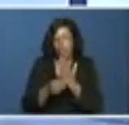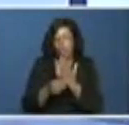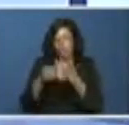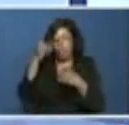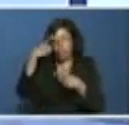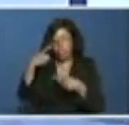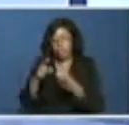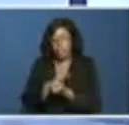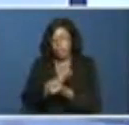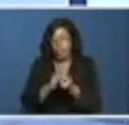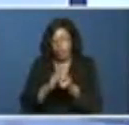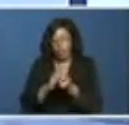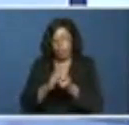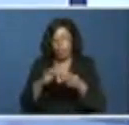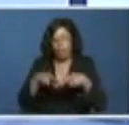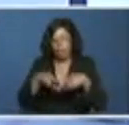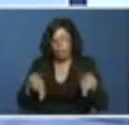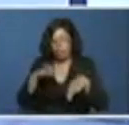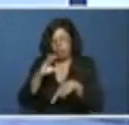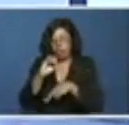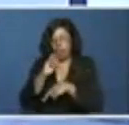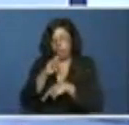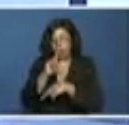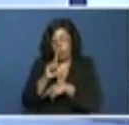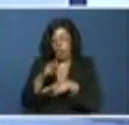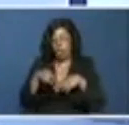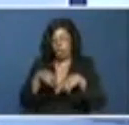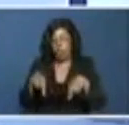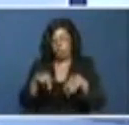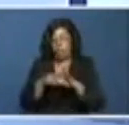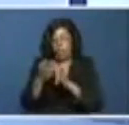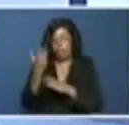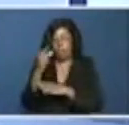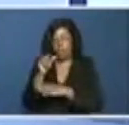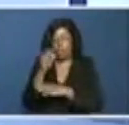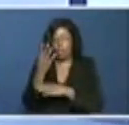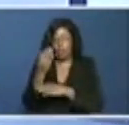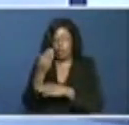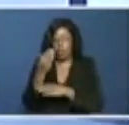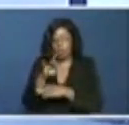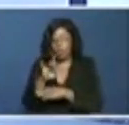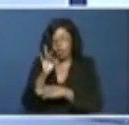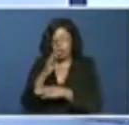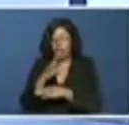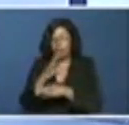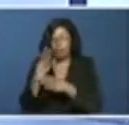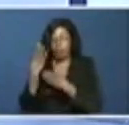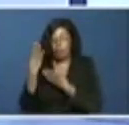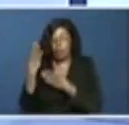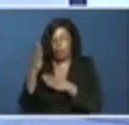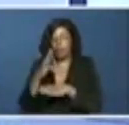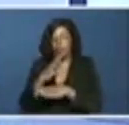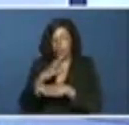reefs. Reports say the outbreak of the disease began off the coast of Florida in 2014 and was detected in Bahamian waters